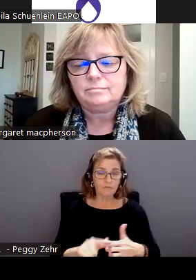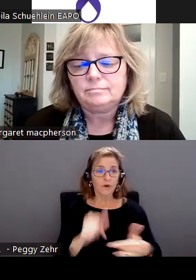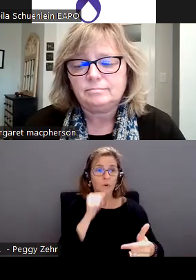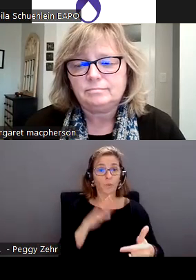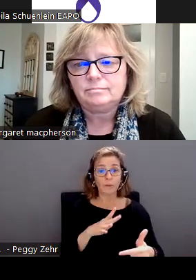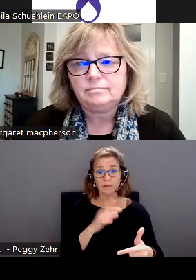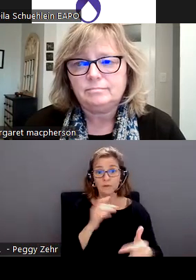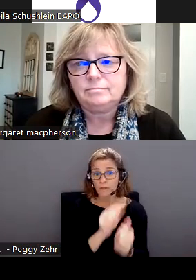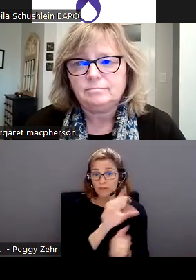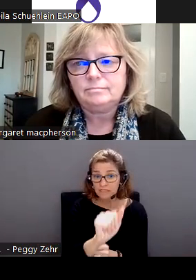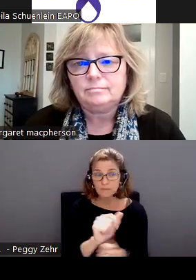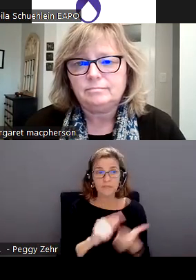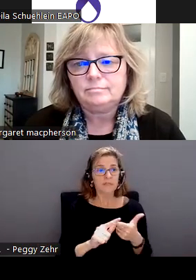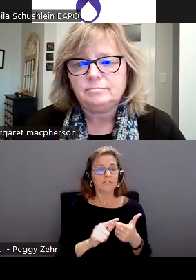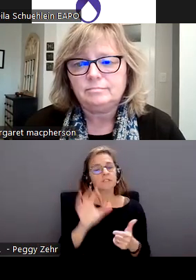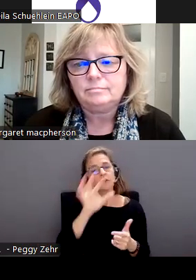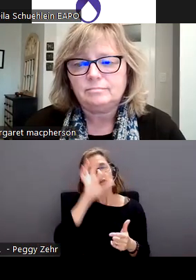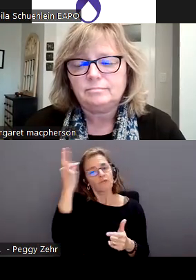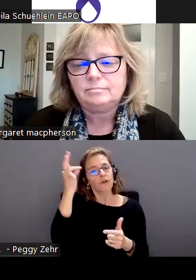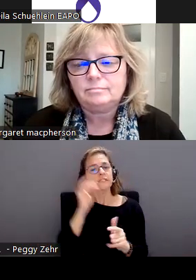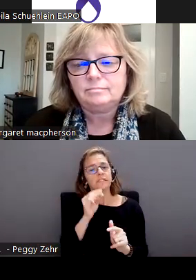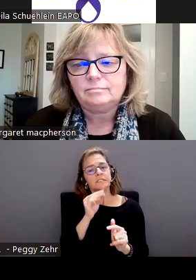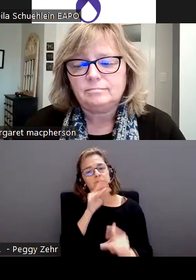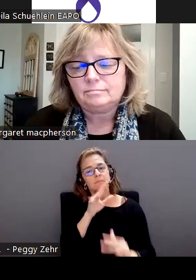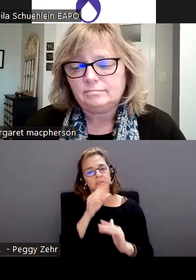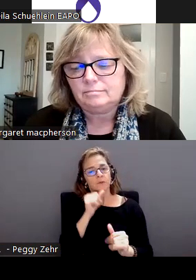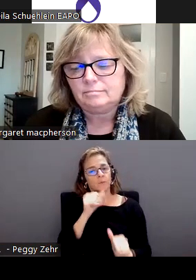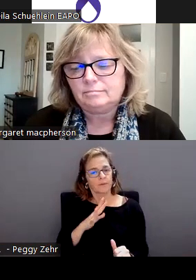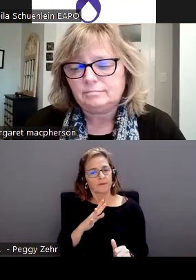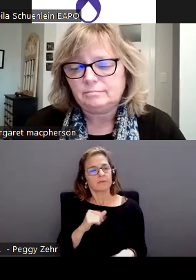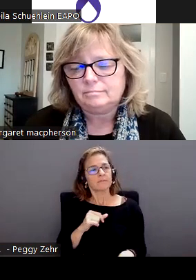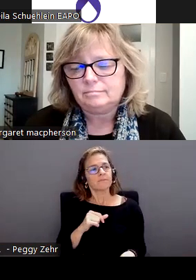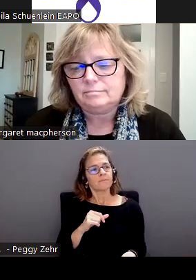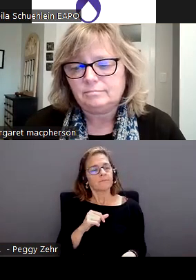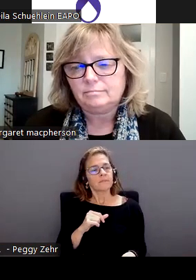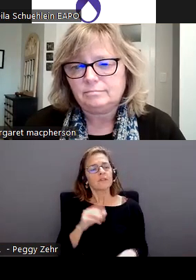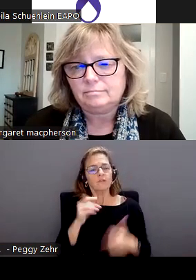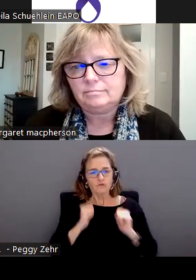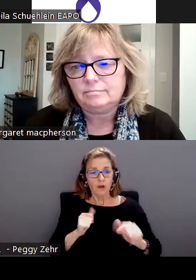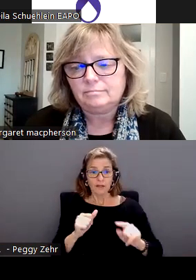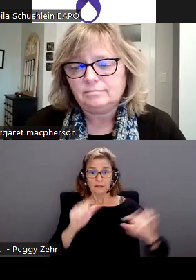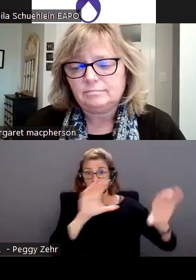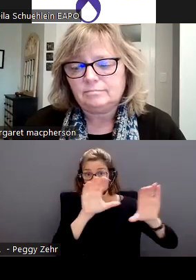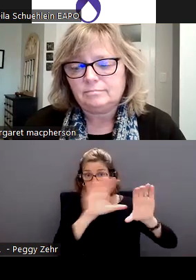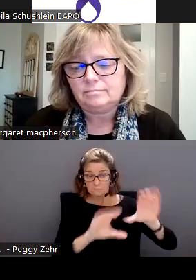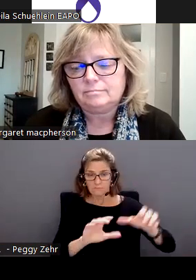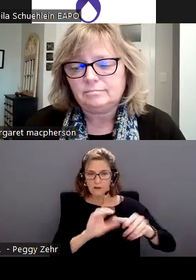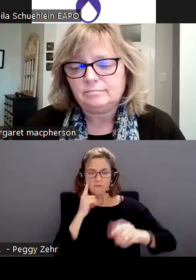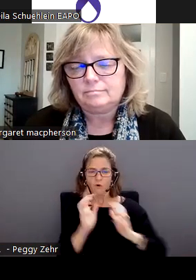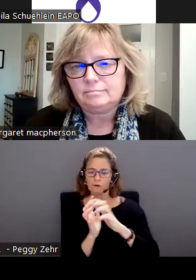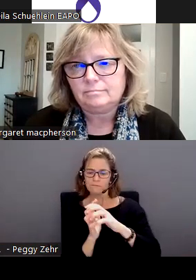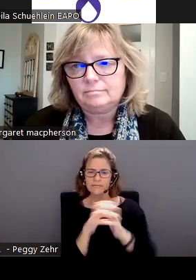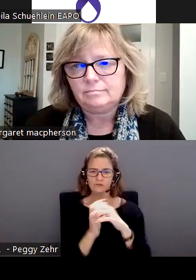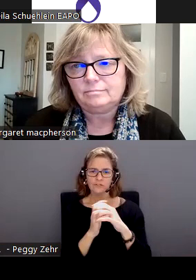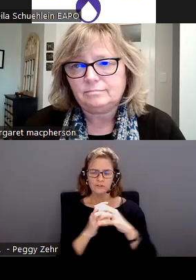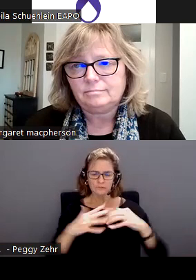Francophone women. So it's really trying to take a fully intersectional look at the issue and to put our minds together to